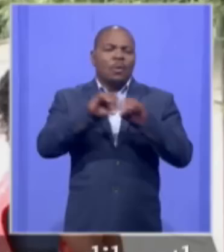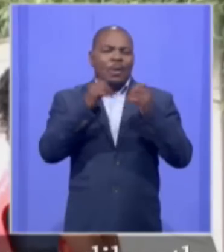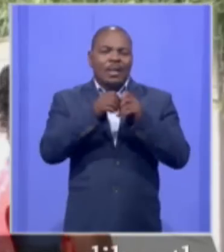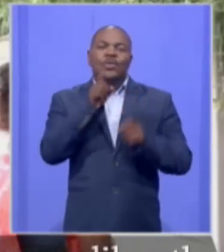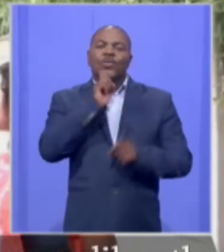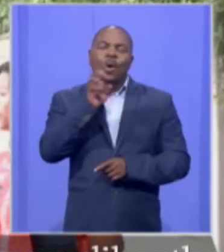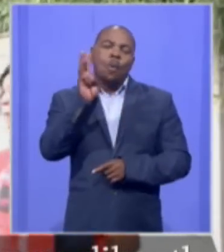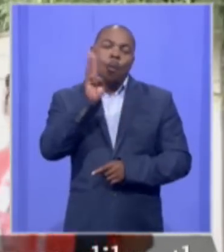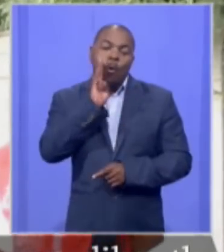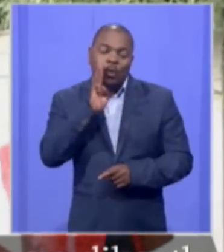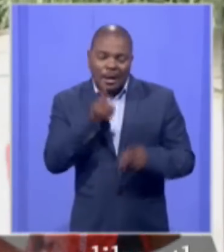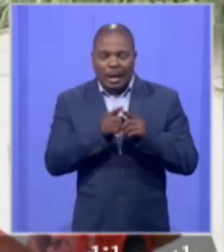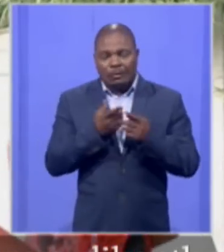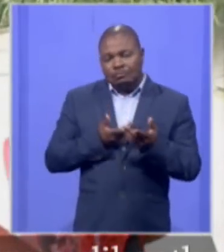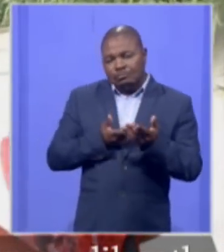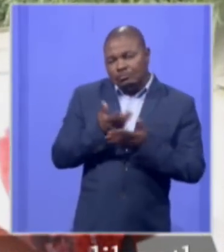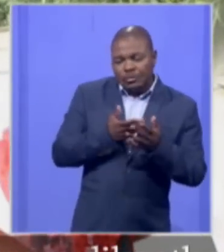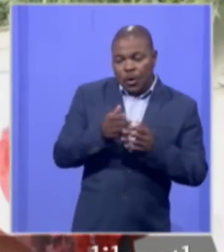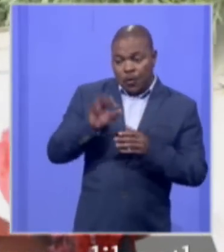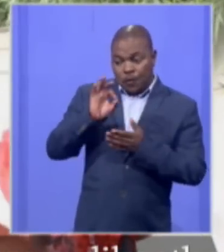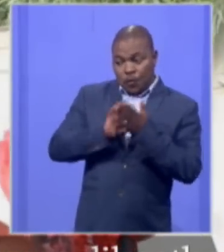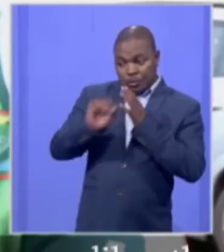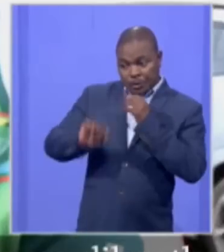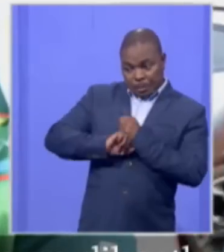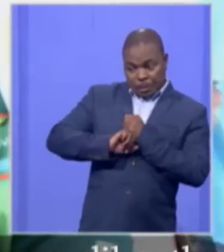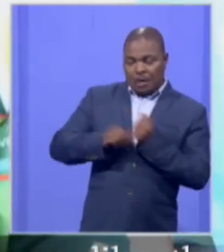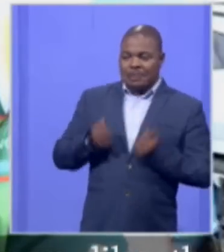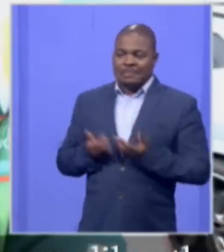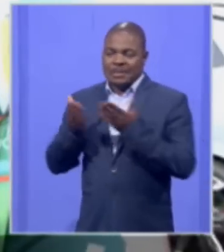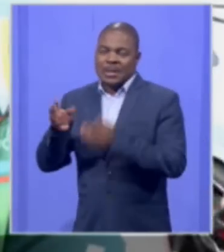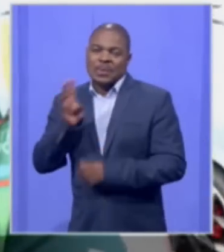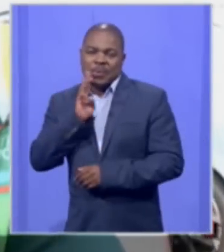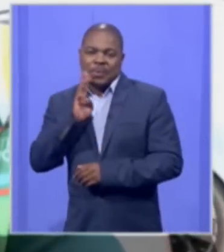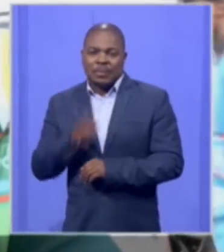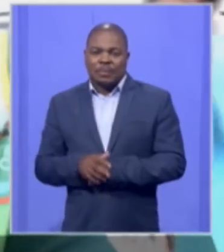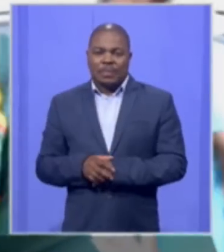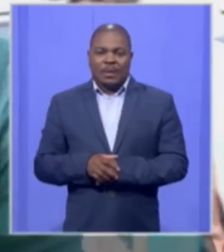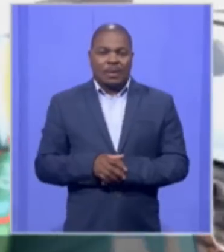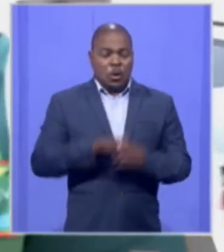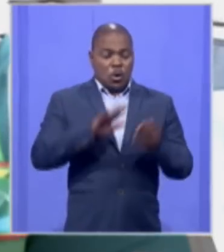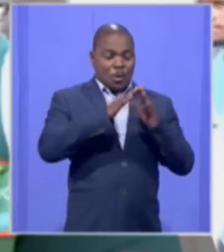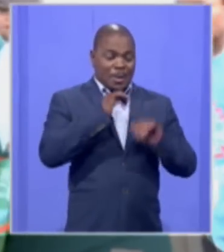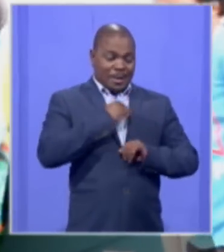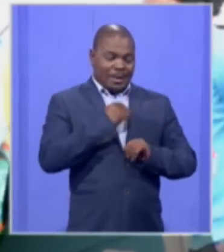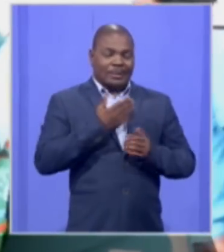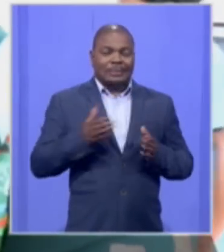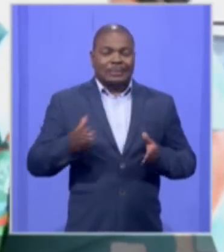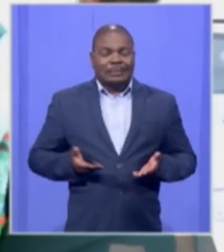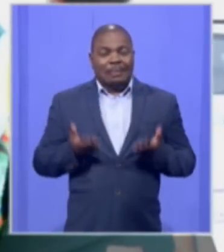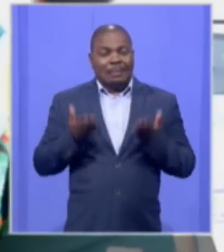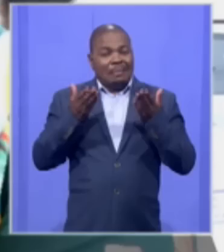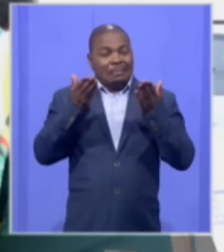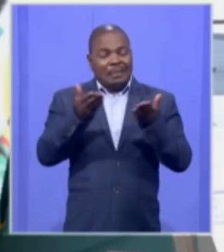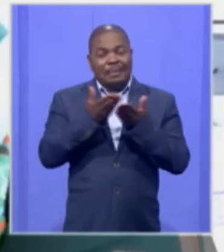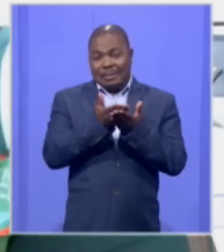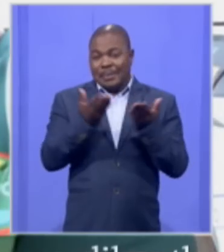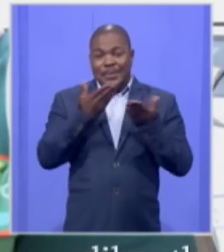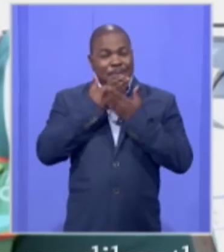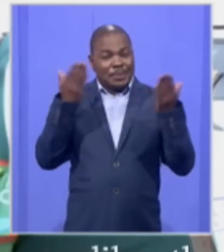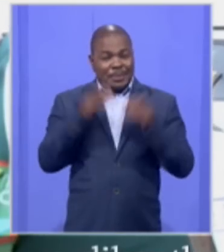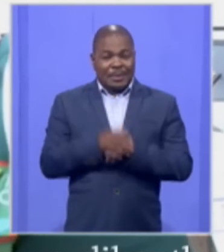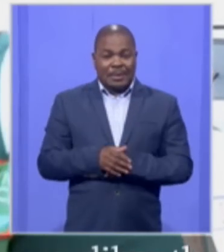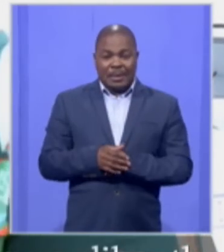tool to say, you vote for us or we give you vote. I do a lot of service delivery in our community and yes, and